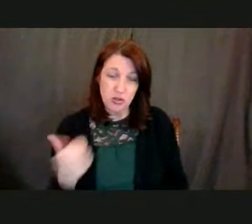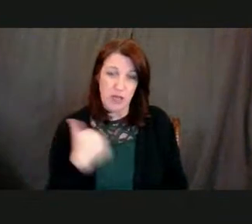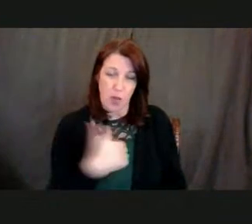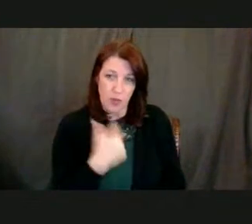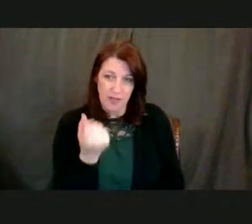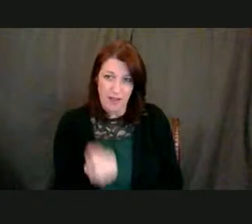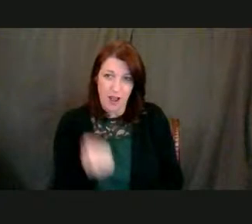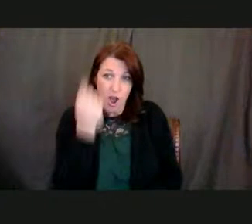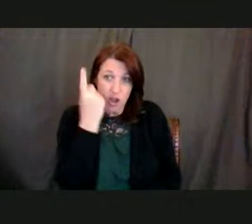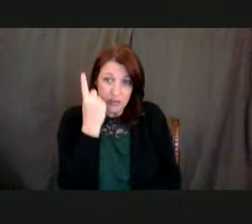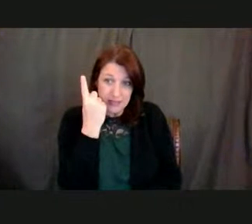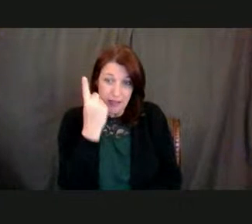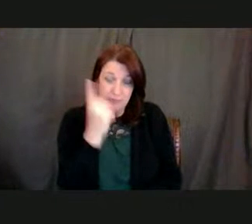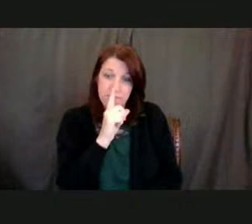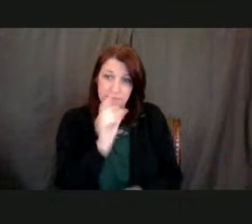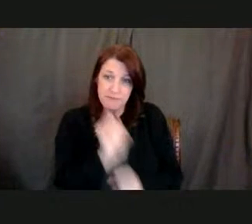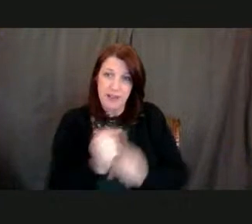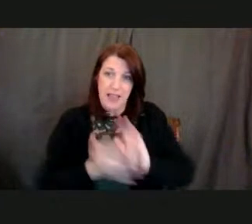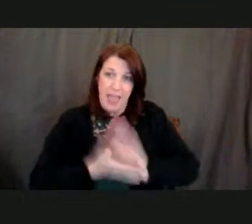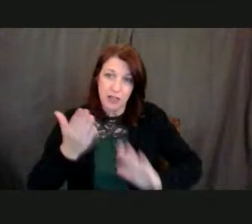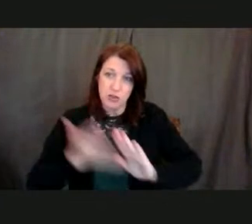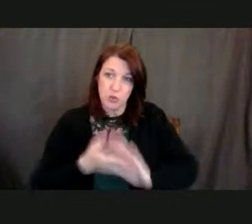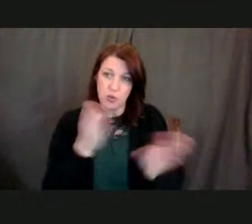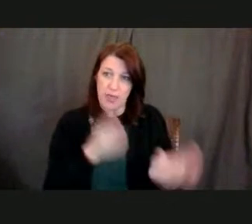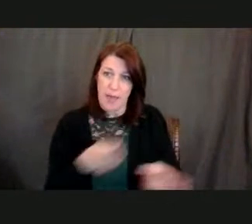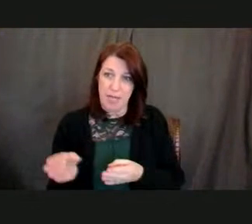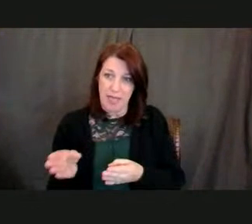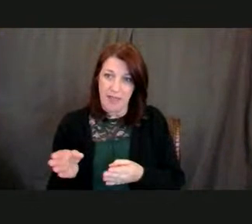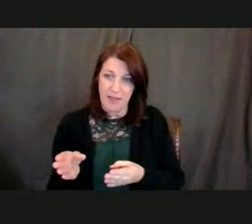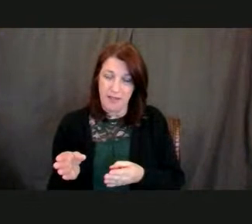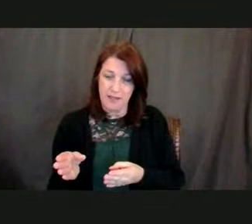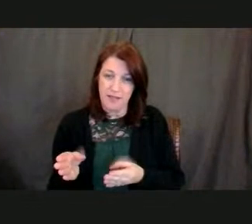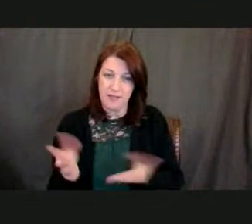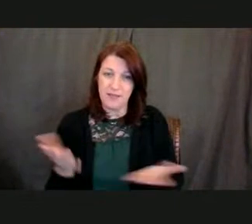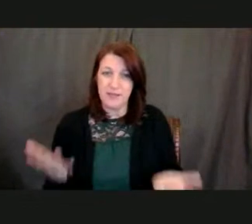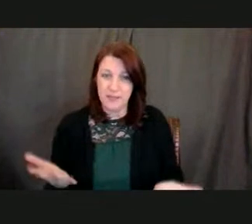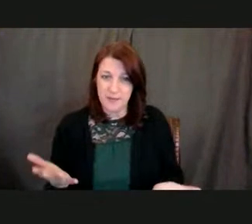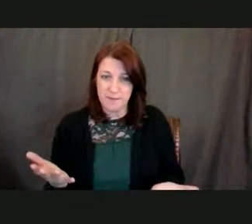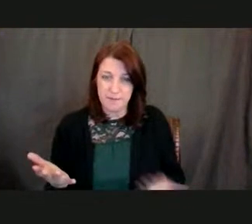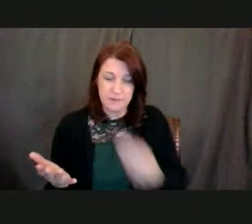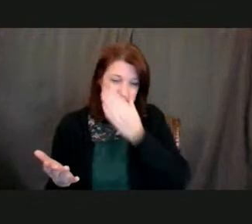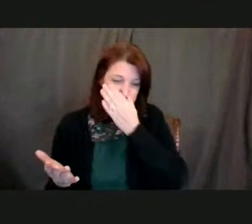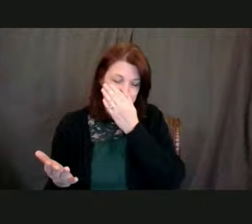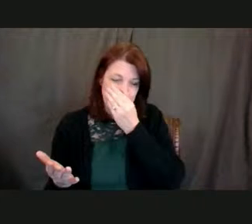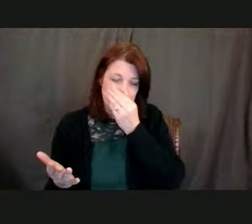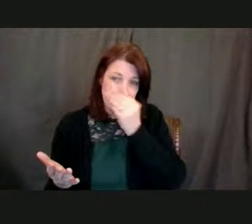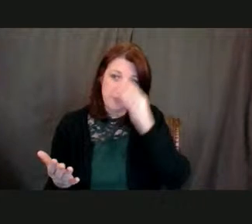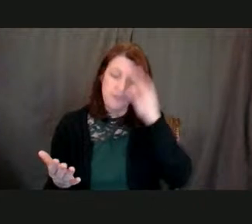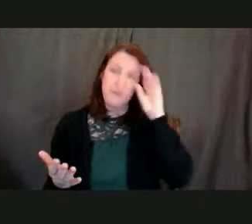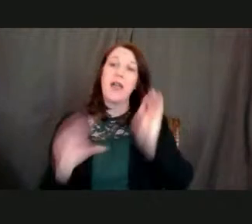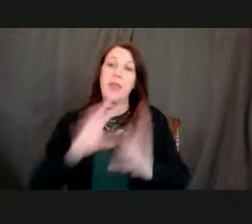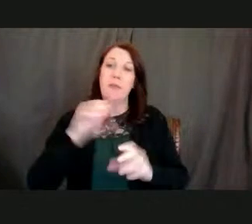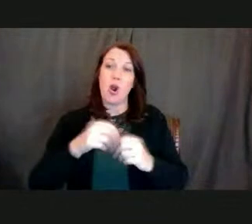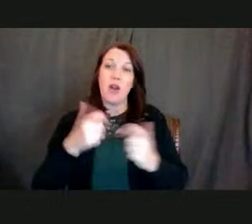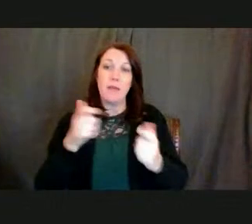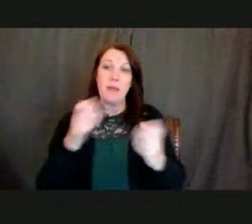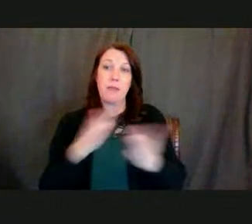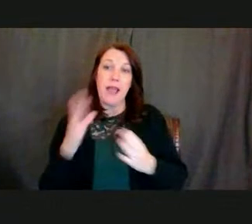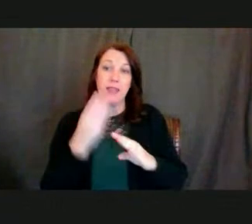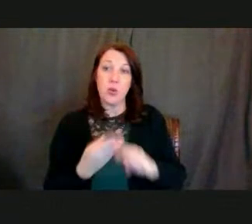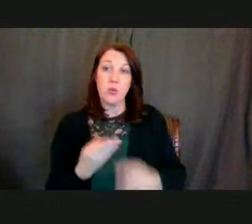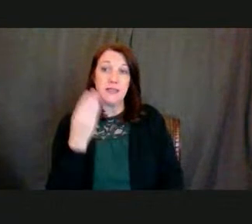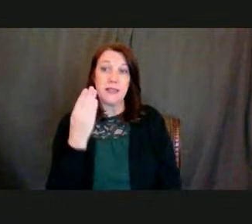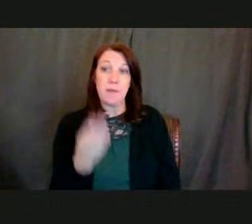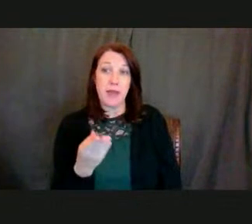understand that you can execute the plan. And that's why outreach plans are part of the inclusion plans that you'll be submitting. I